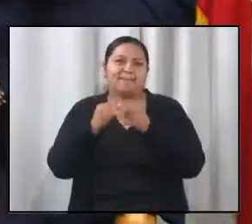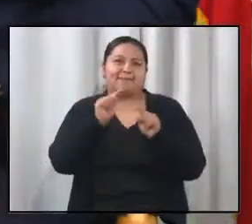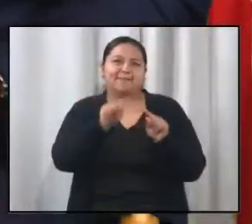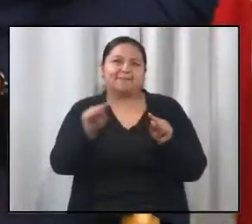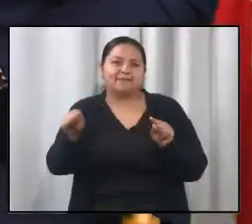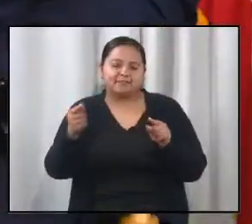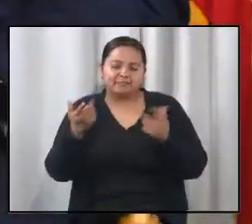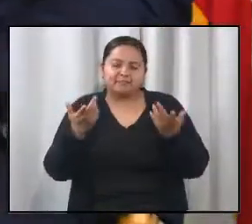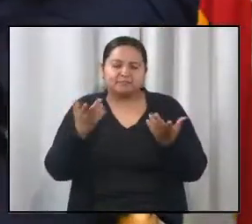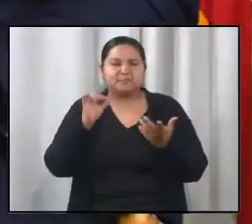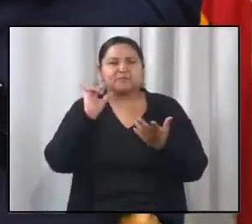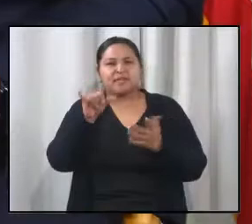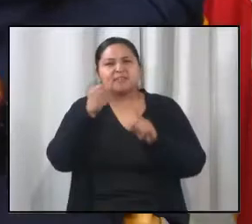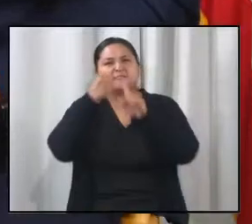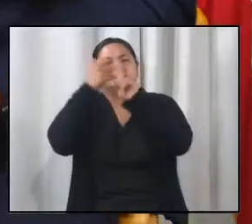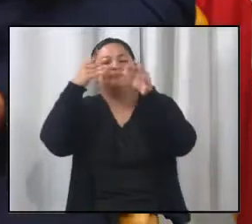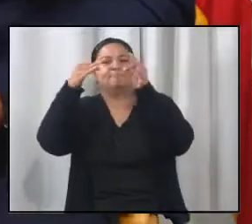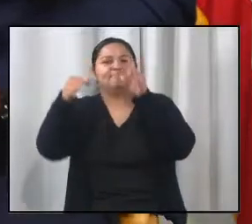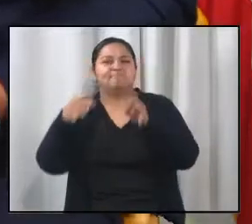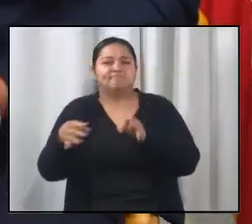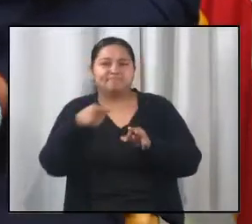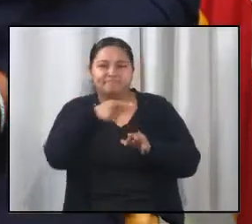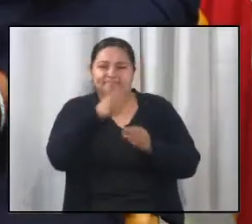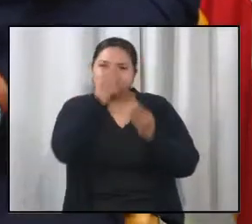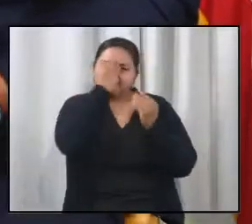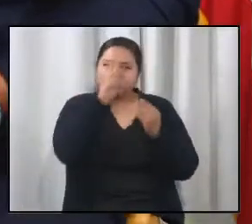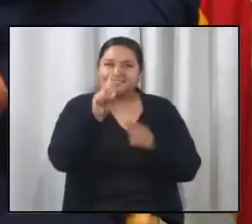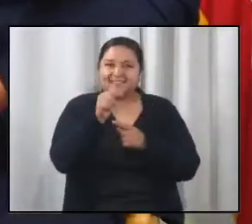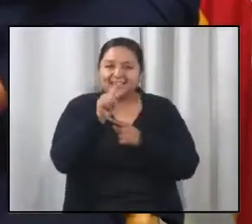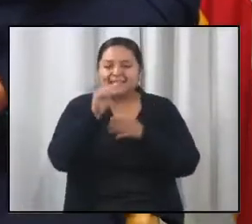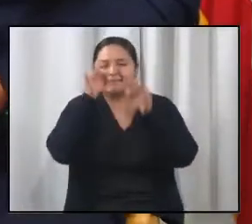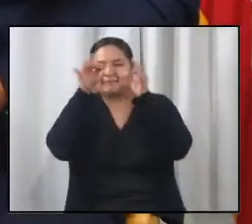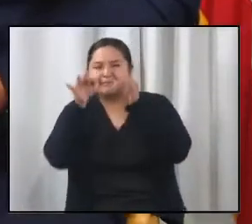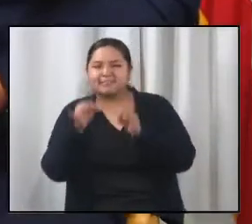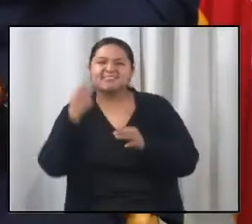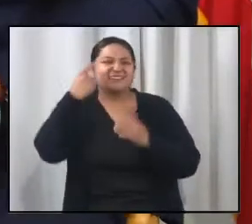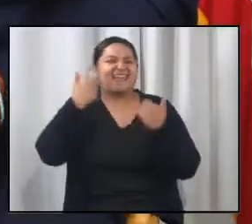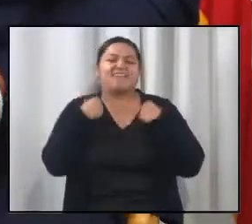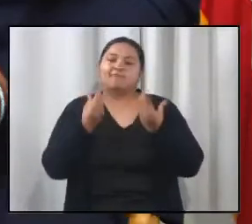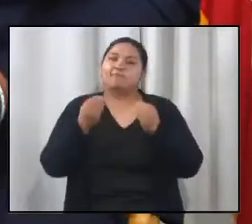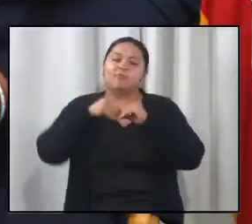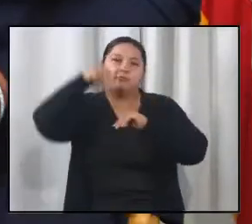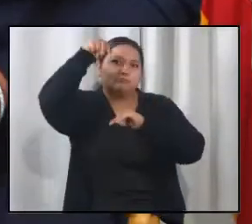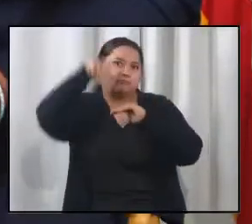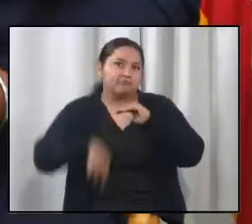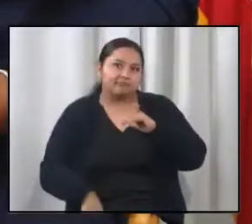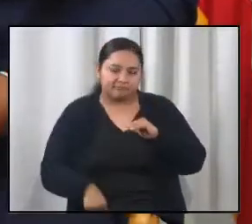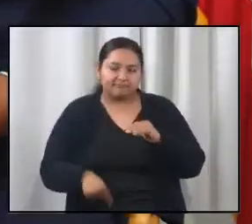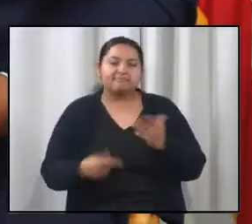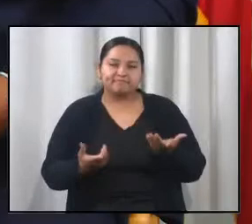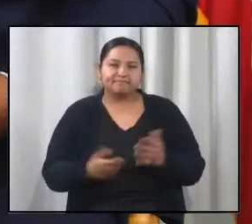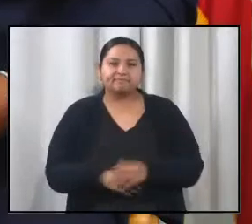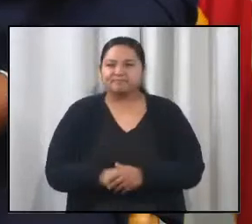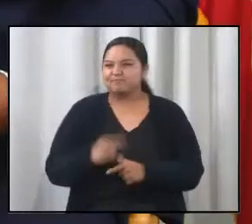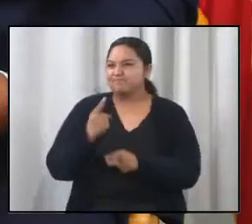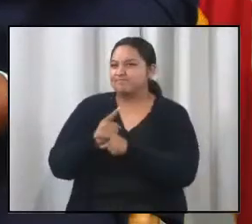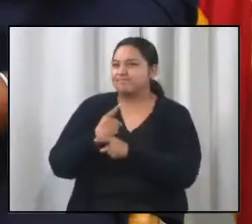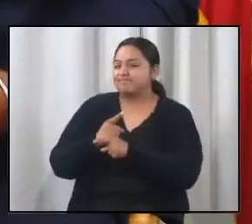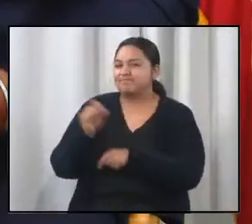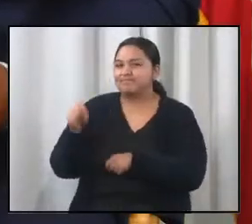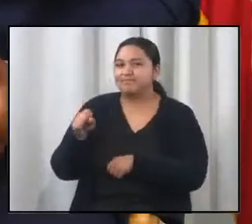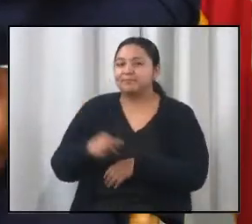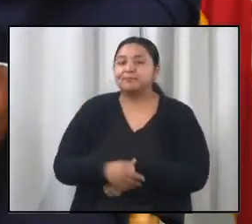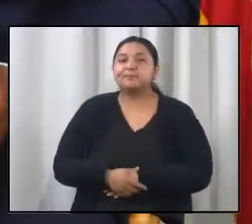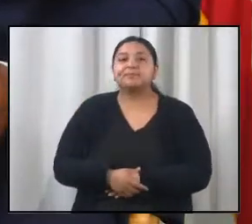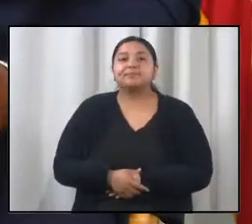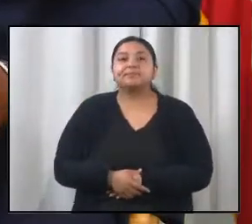the data that we see within that, yet there's a much richer data set, as you know. Right. Well, I'll tell you,